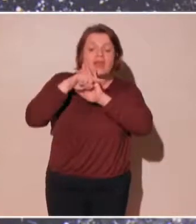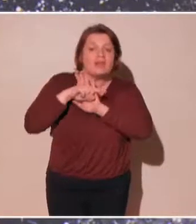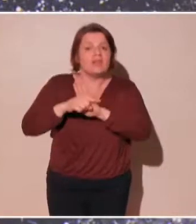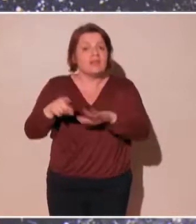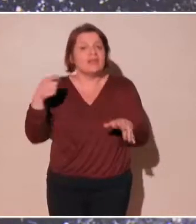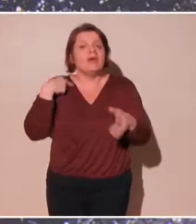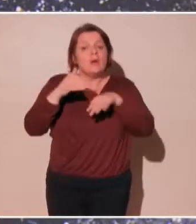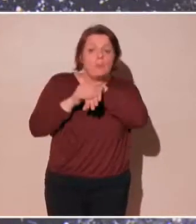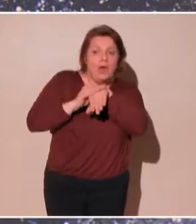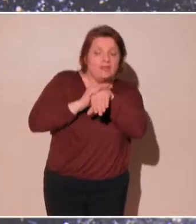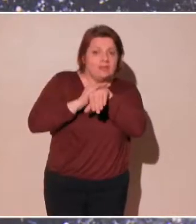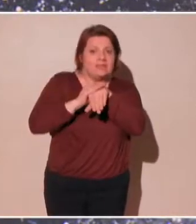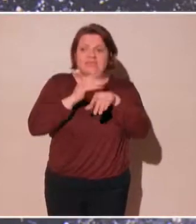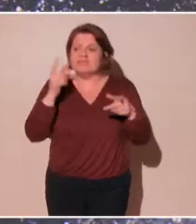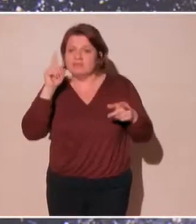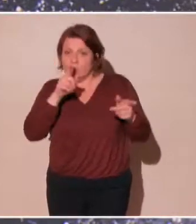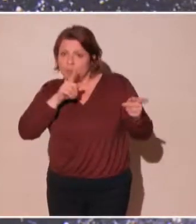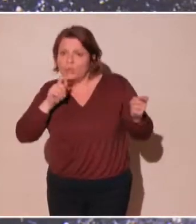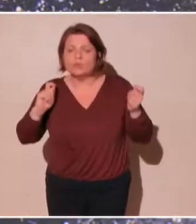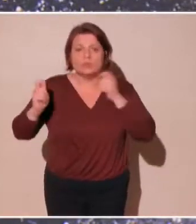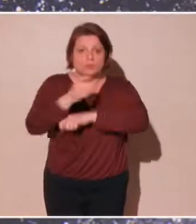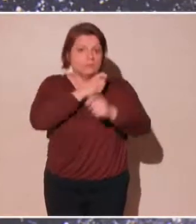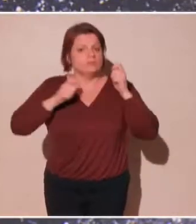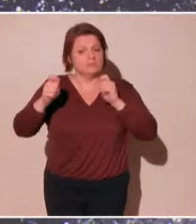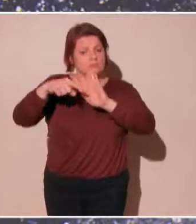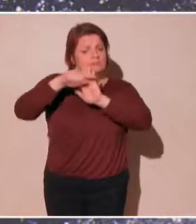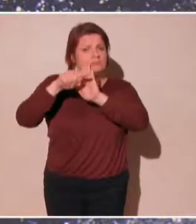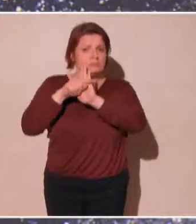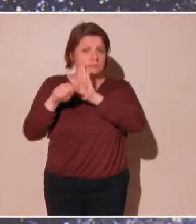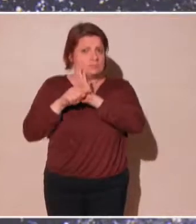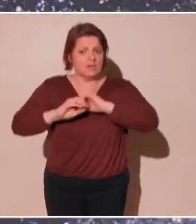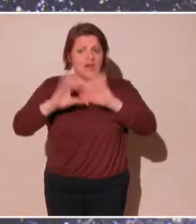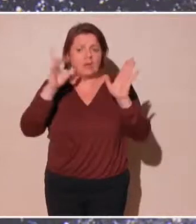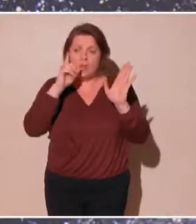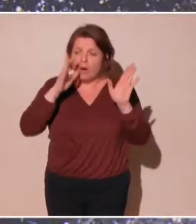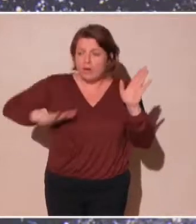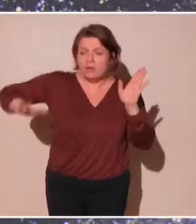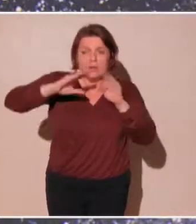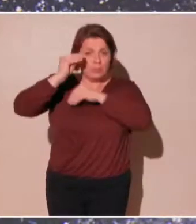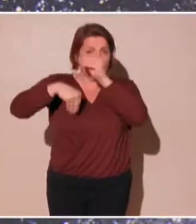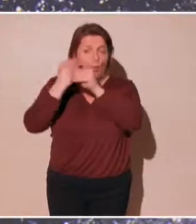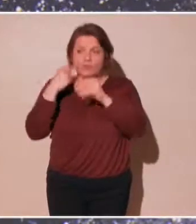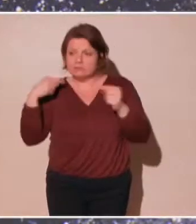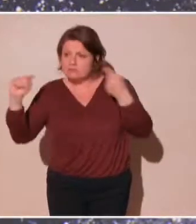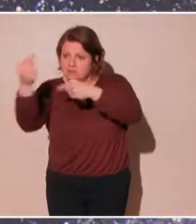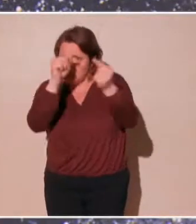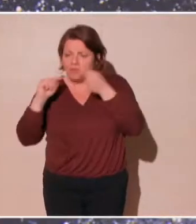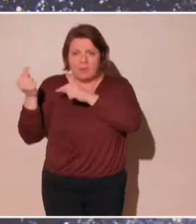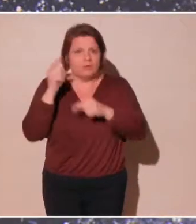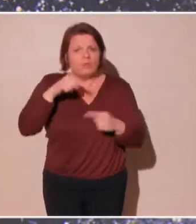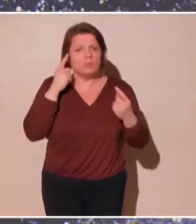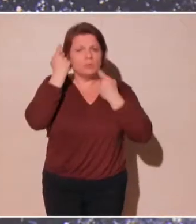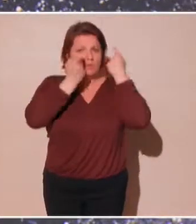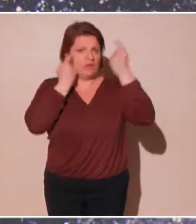and ethical point of view, think of the elements that make up this debate, but we've also got to think of